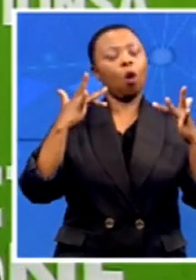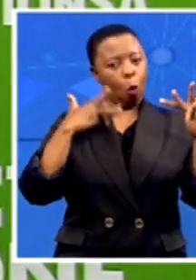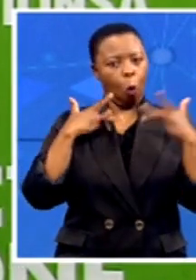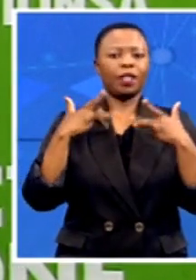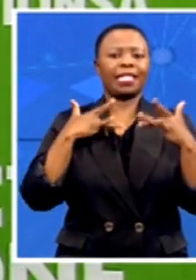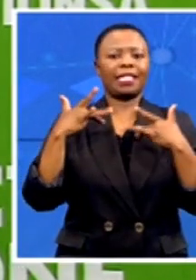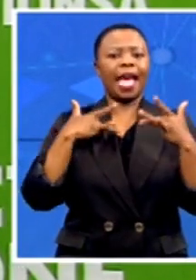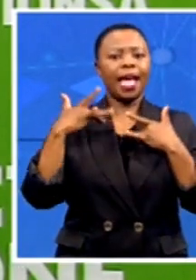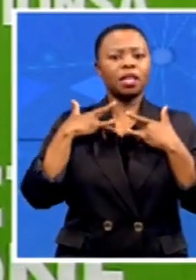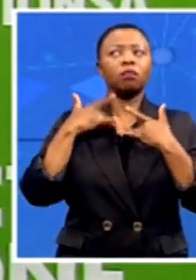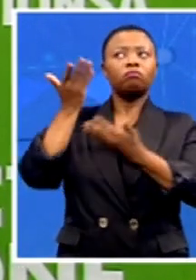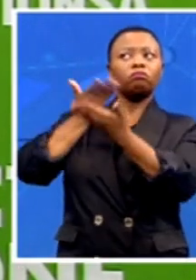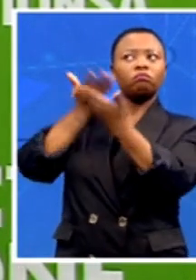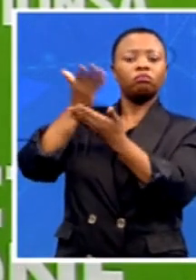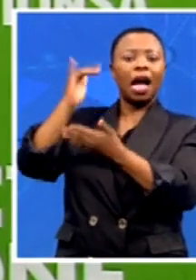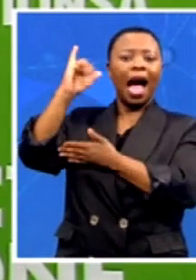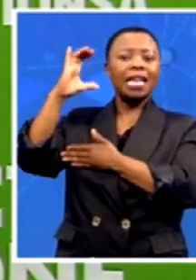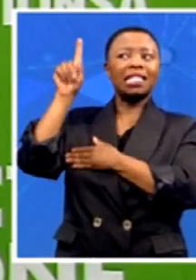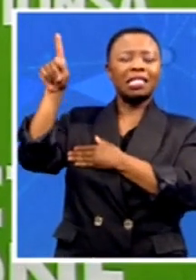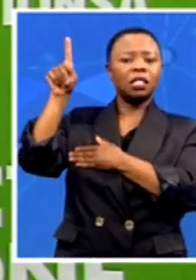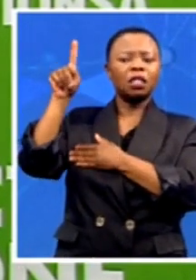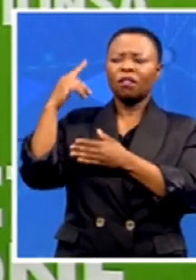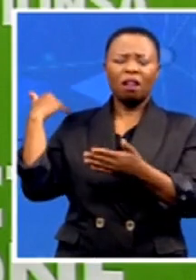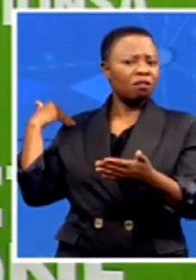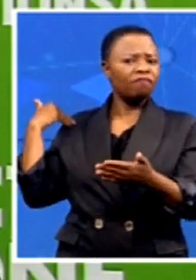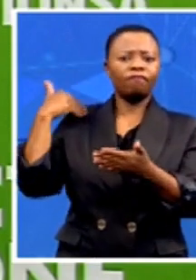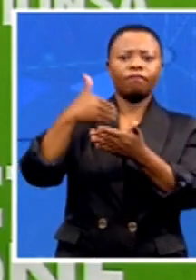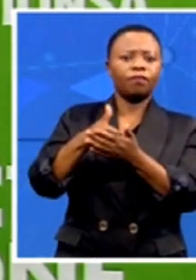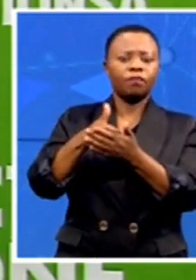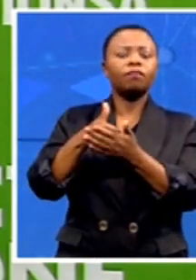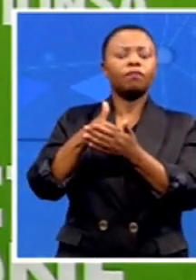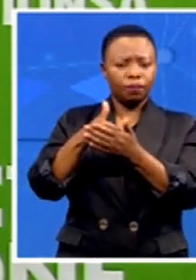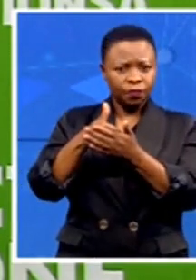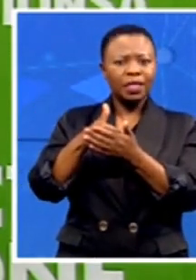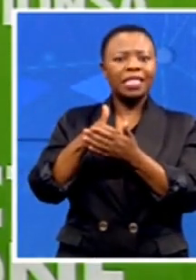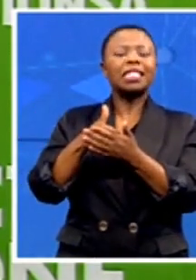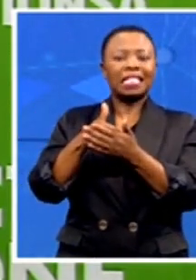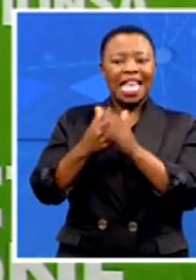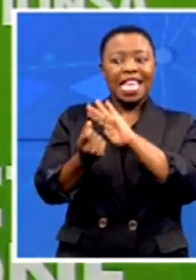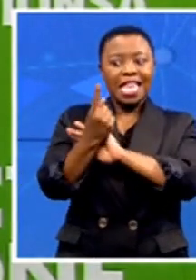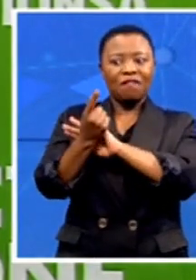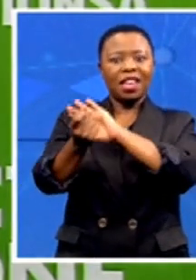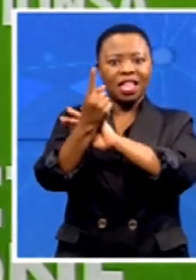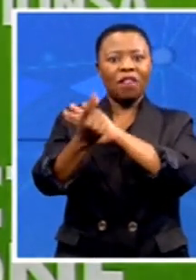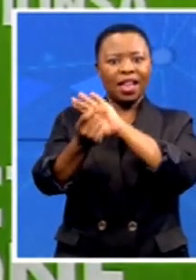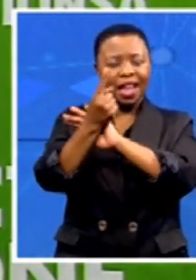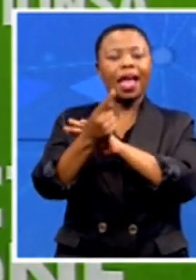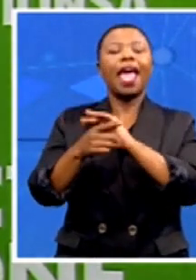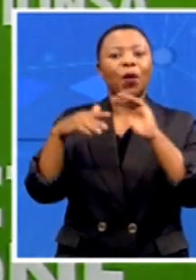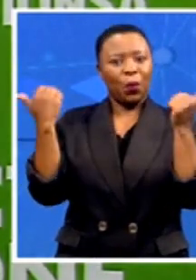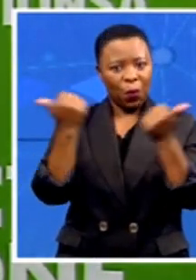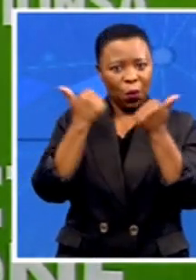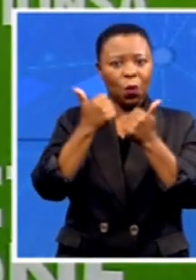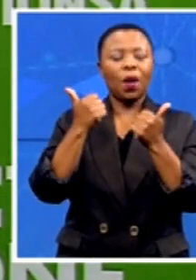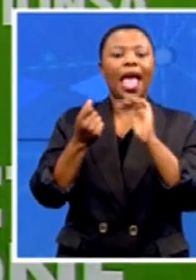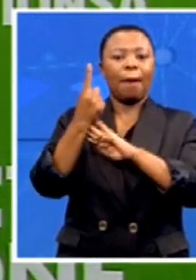over a period of time it is without any question that a series of events have taken place in which Action SA continuously seems to be on